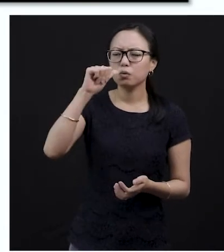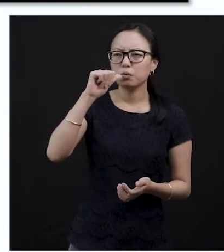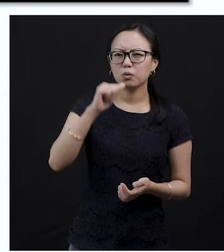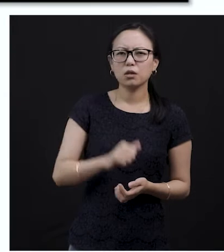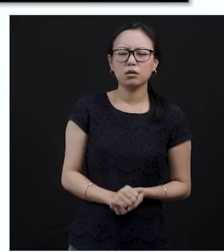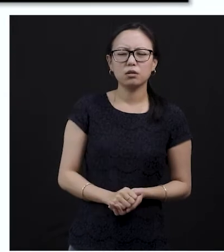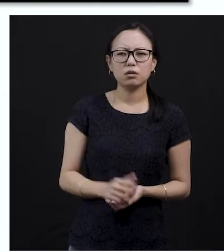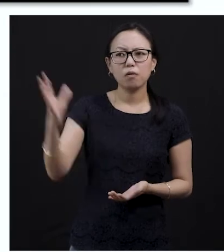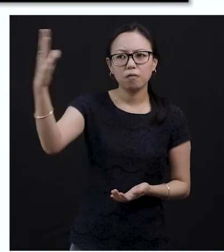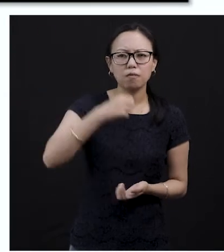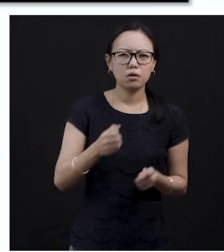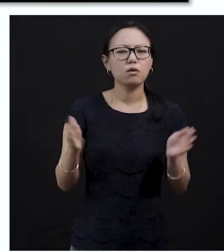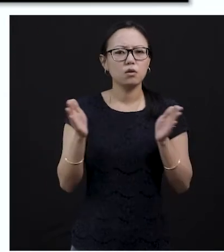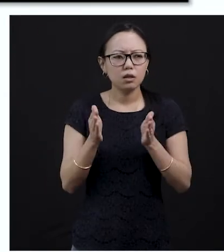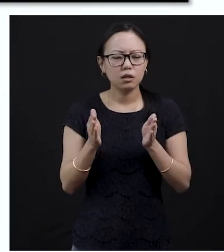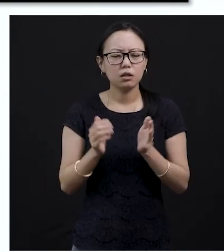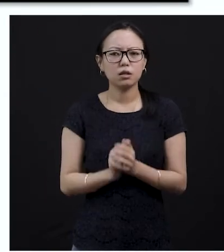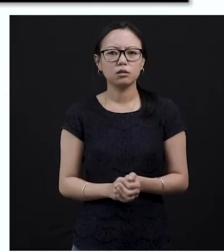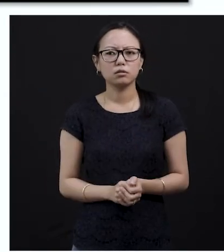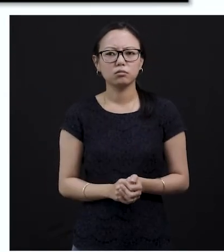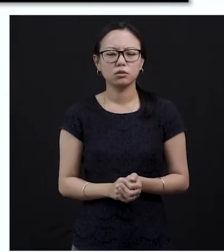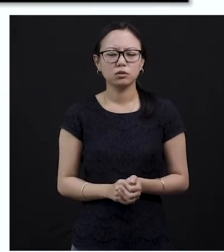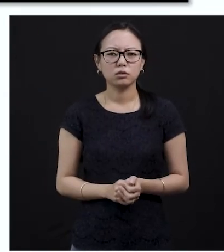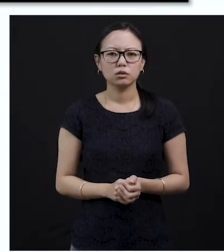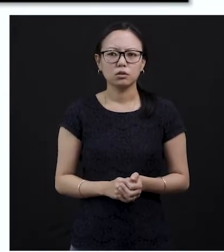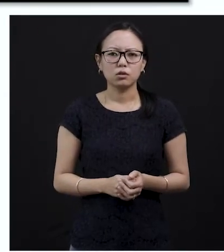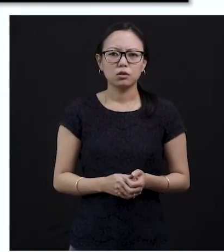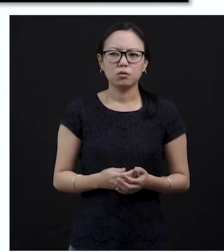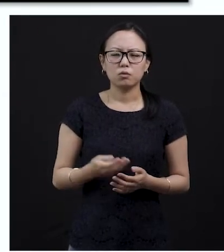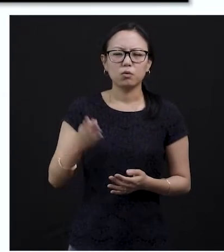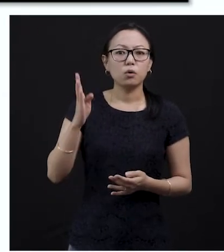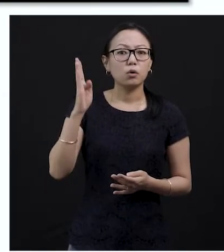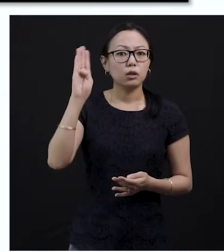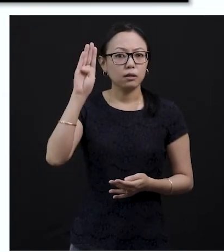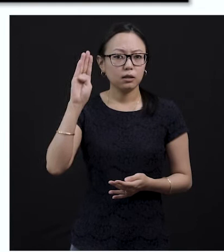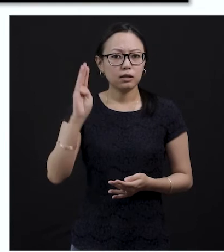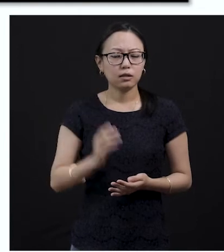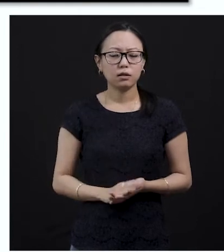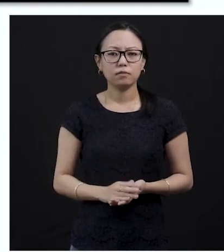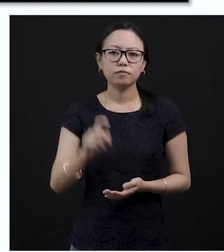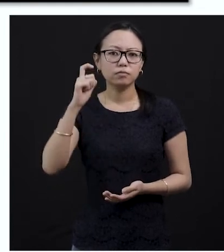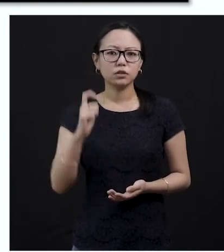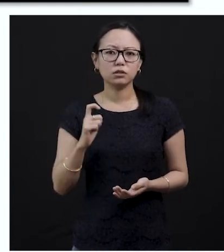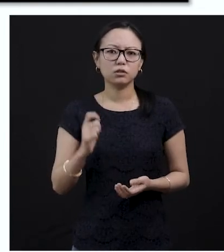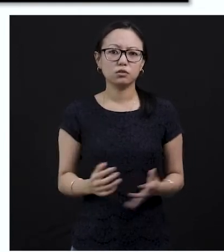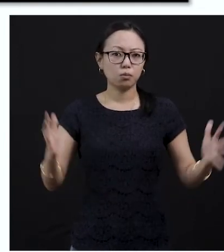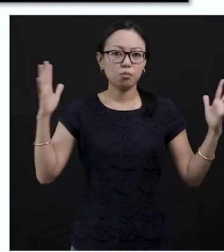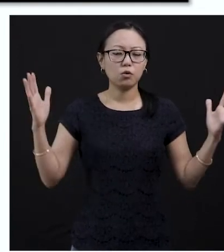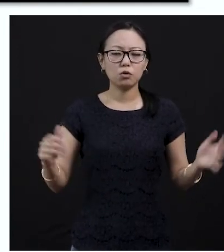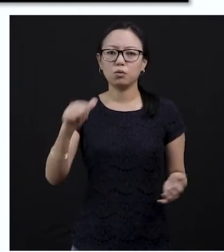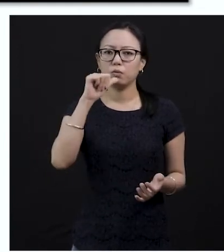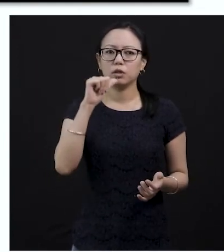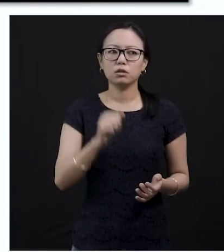abundant. So they cannot afford to lose water through the leaves, isn't it? So the